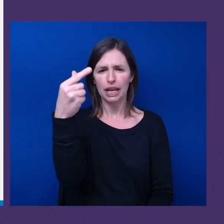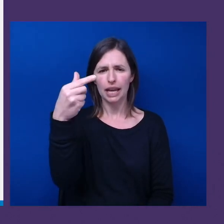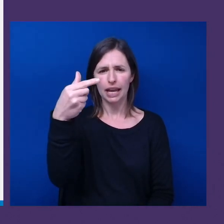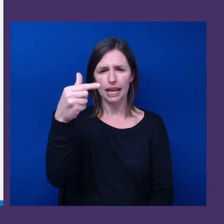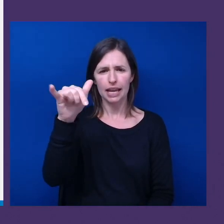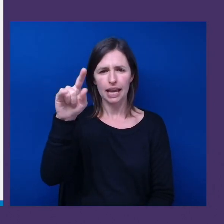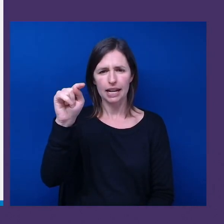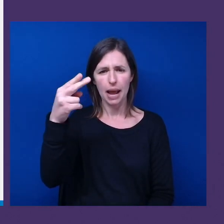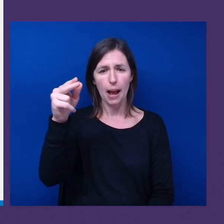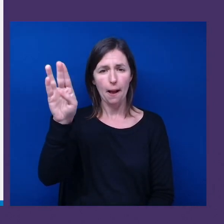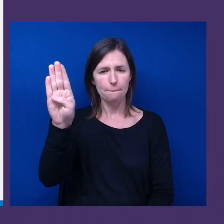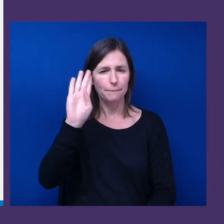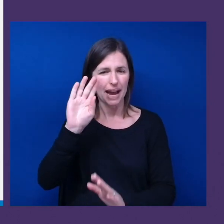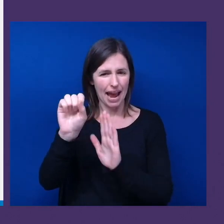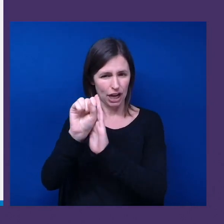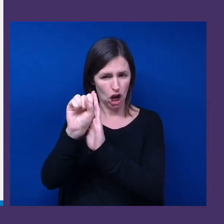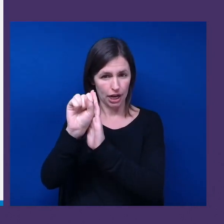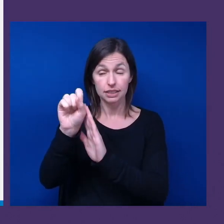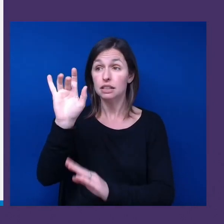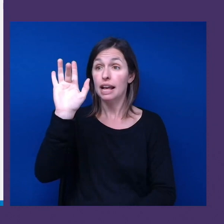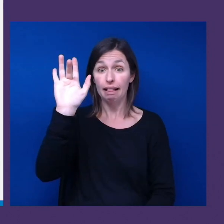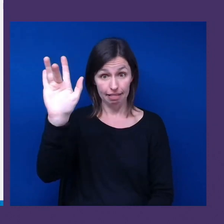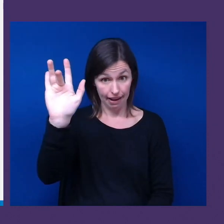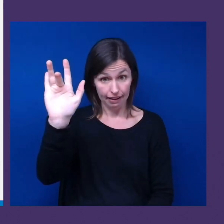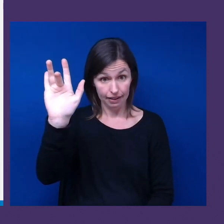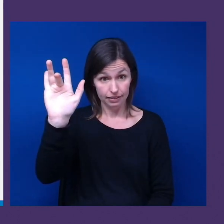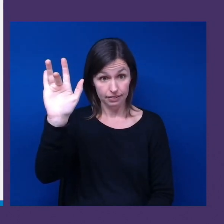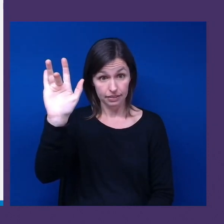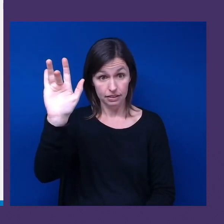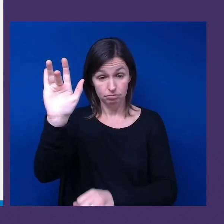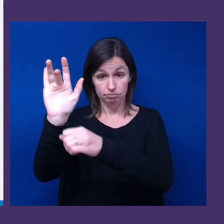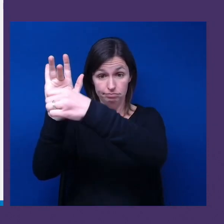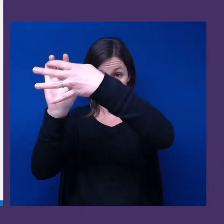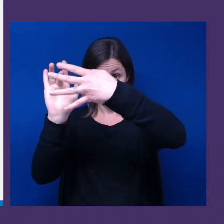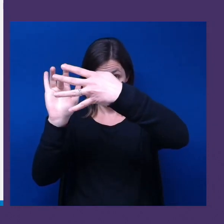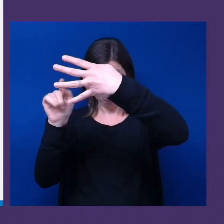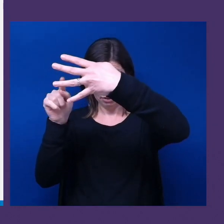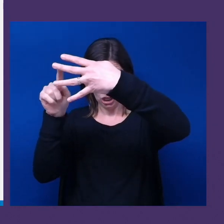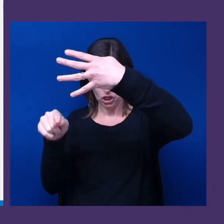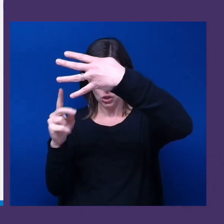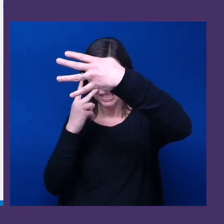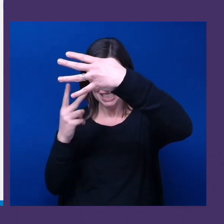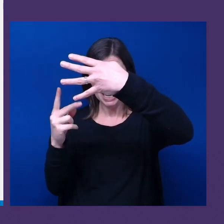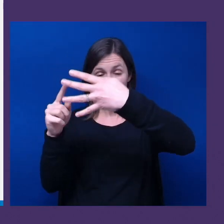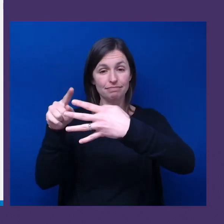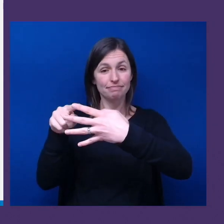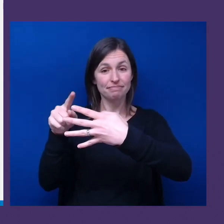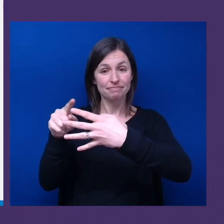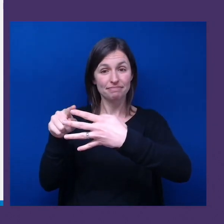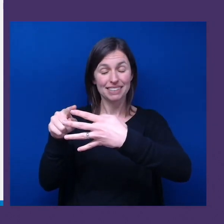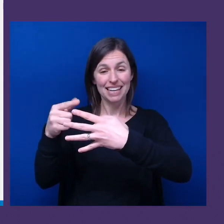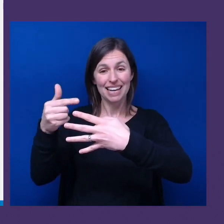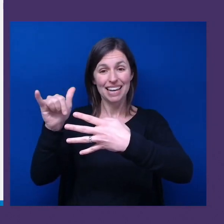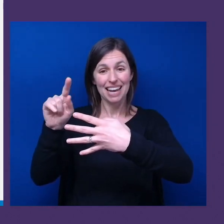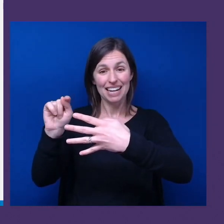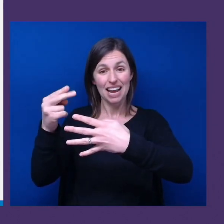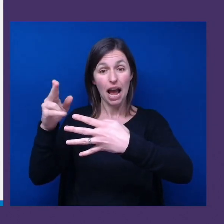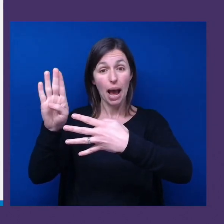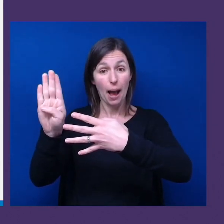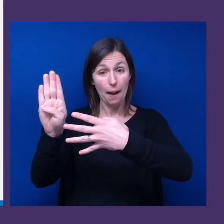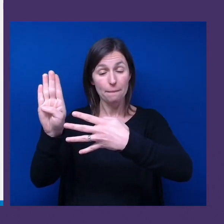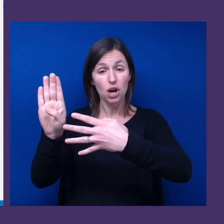icon. When you click that button, you have the option to choose an item called GitHub Copilot